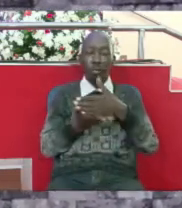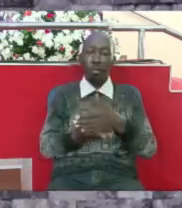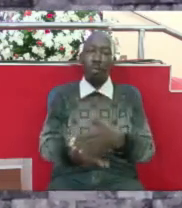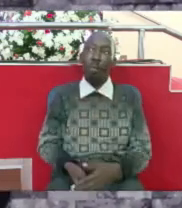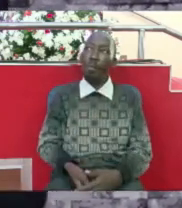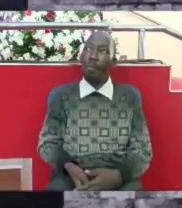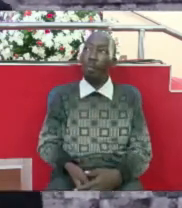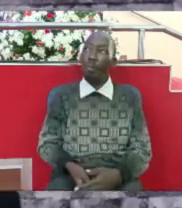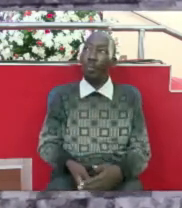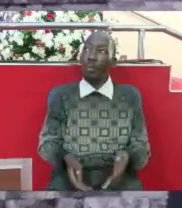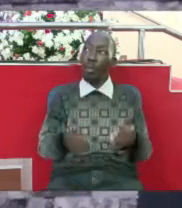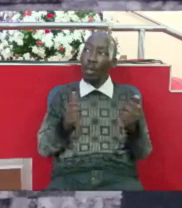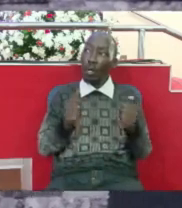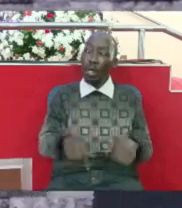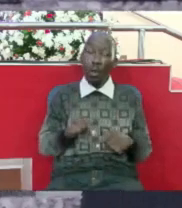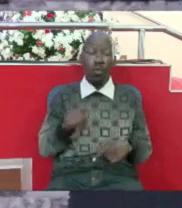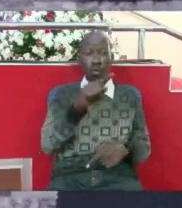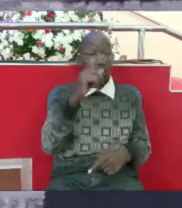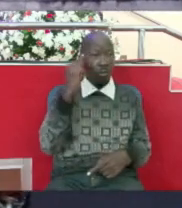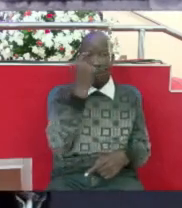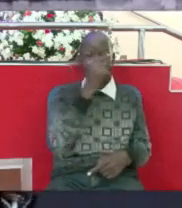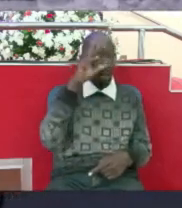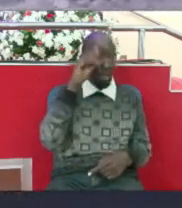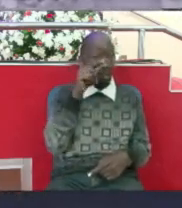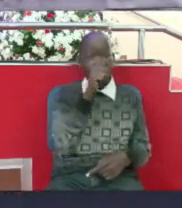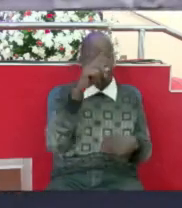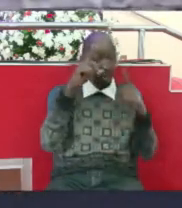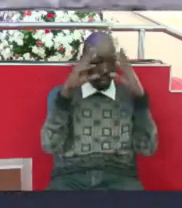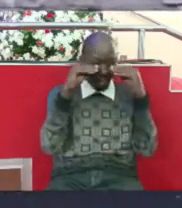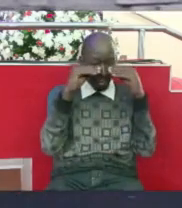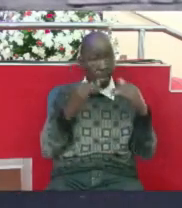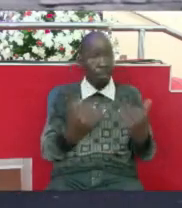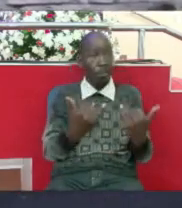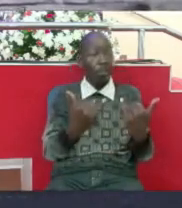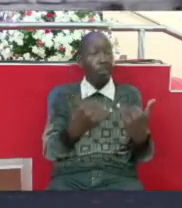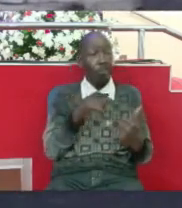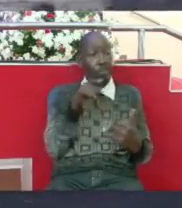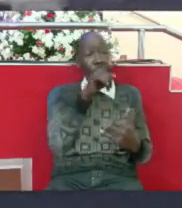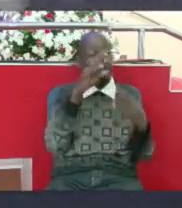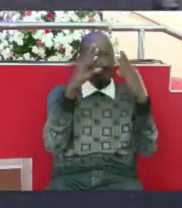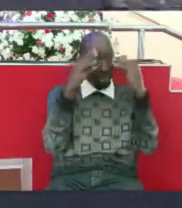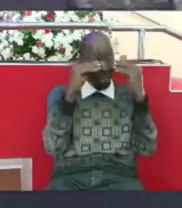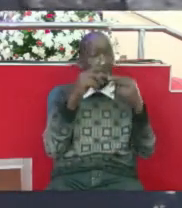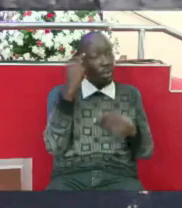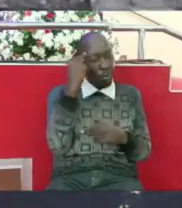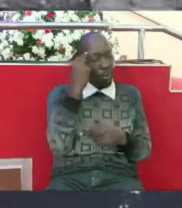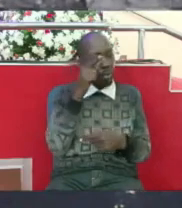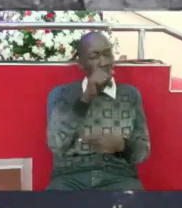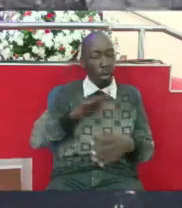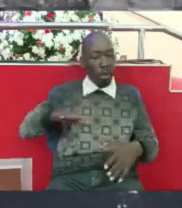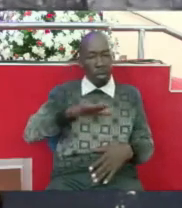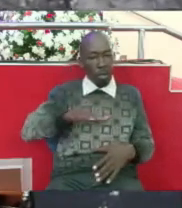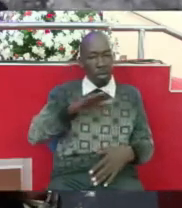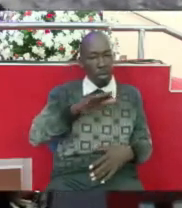Mungu. Now I want you to close your eyes. Ningalipenda ufunge tu macho yako. And think of an area of your life that